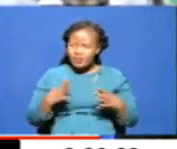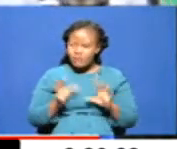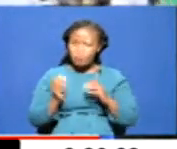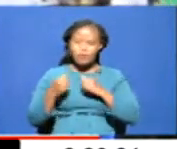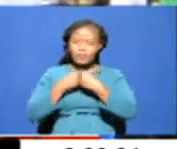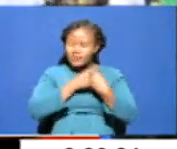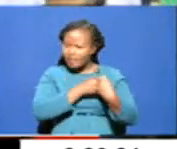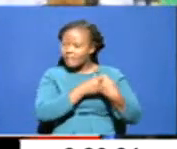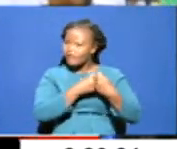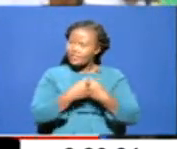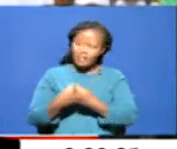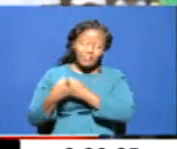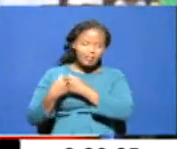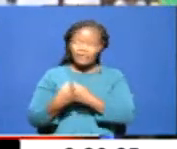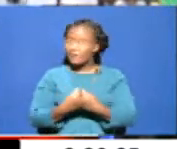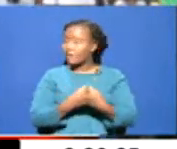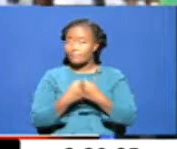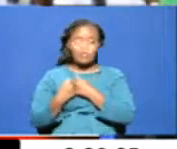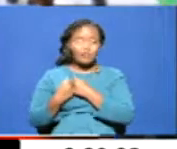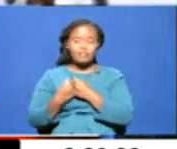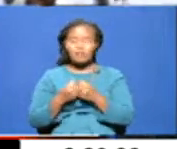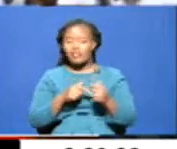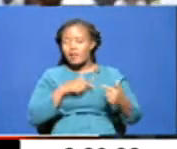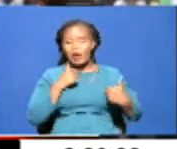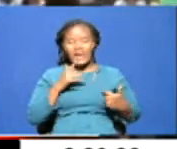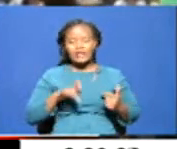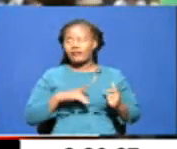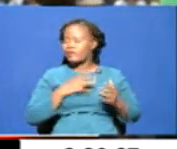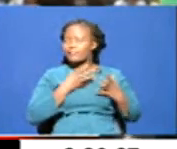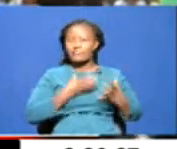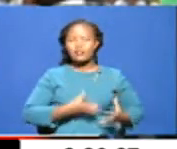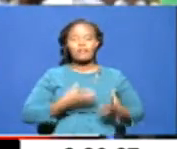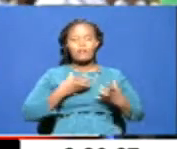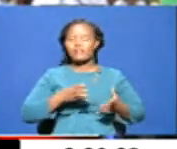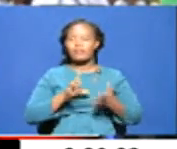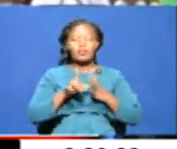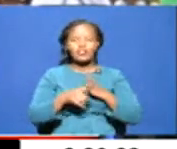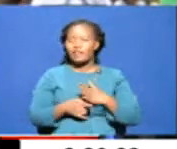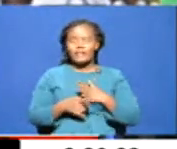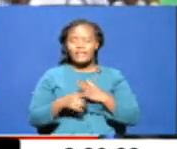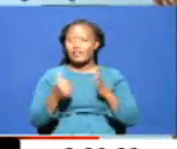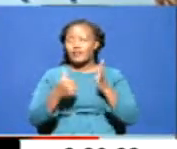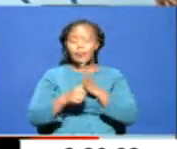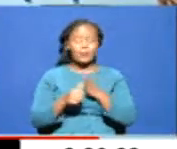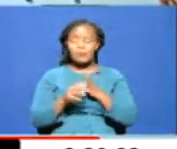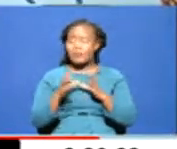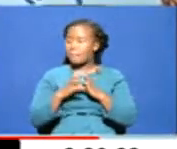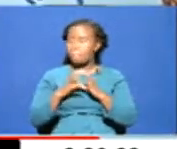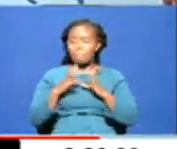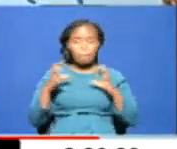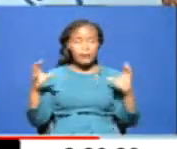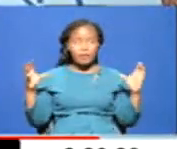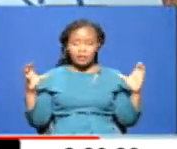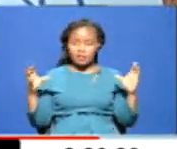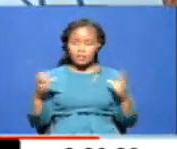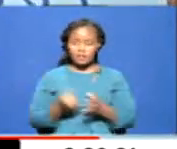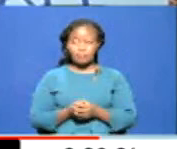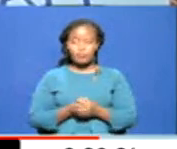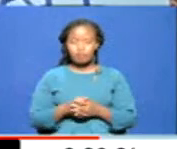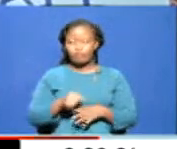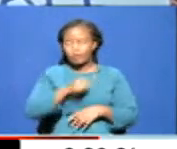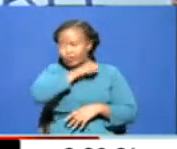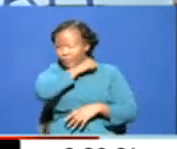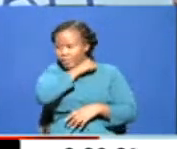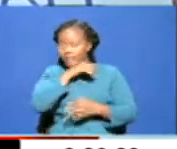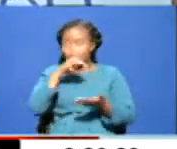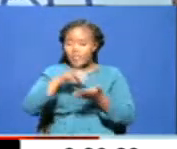you know, up inside, and after a while it explodes. You know, you can only bundle up for so long. Cases of suicide in the country have